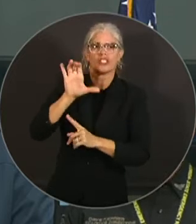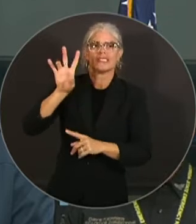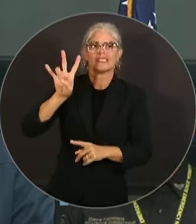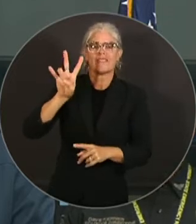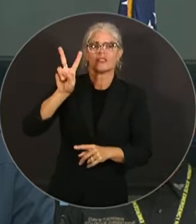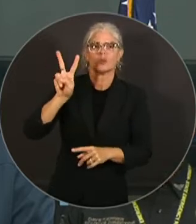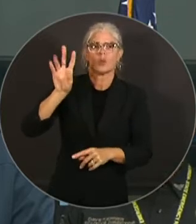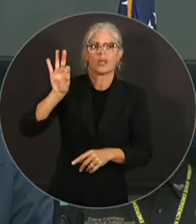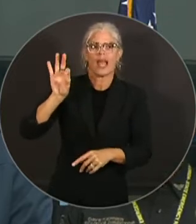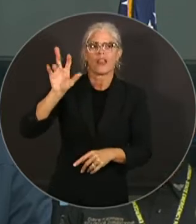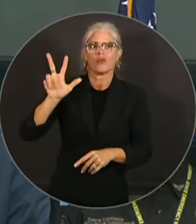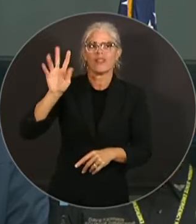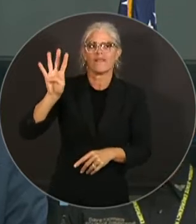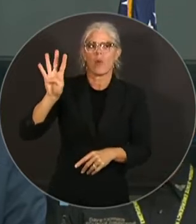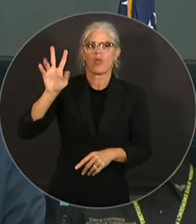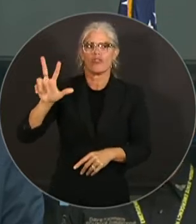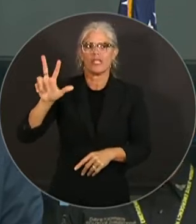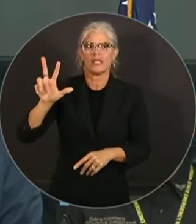800-729-3413. That's